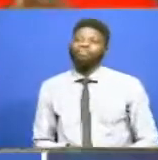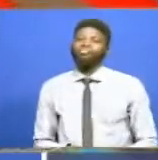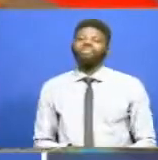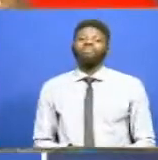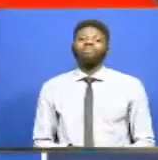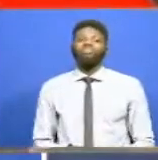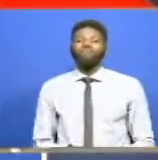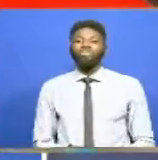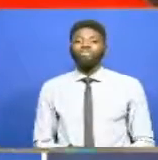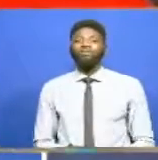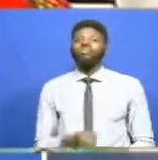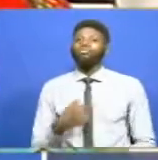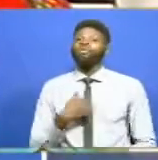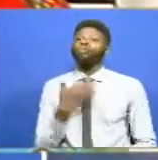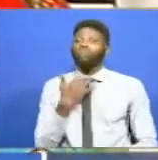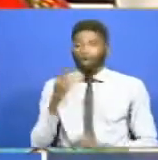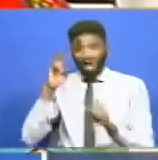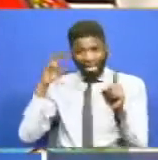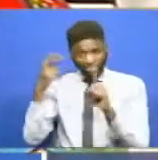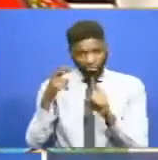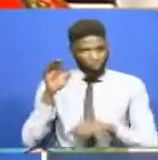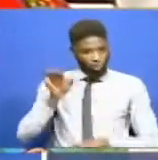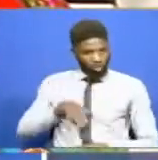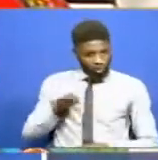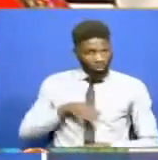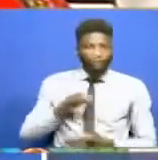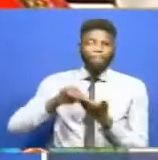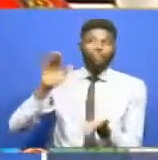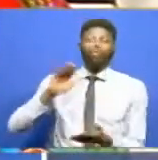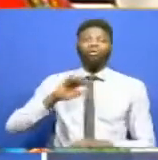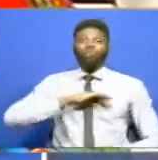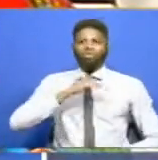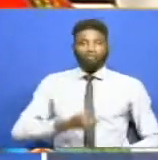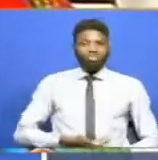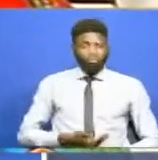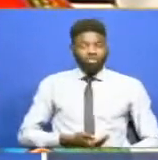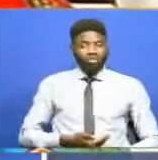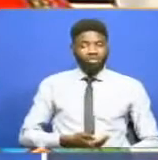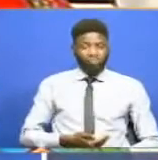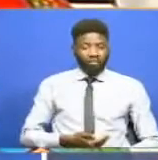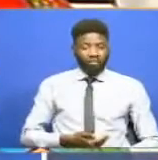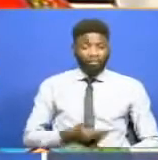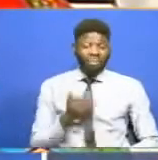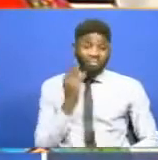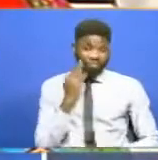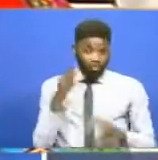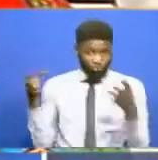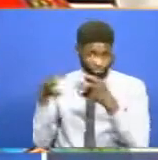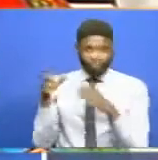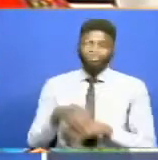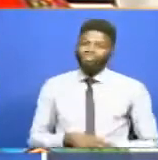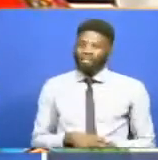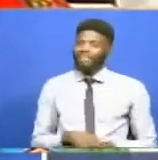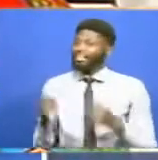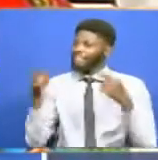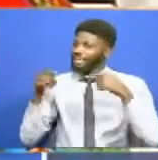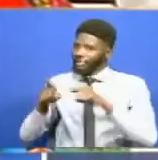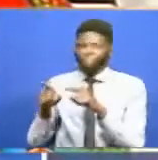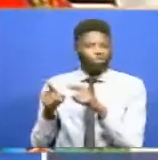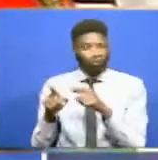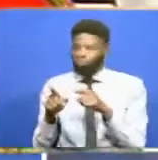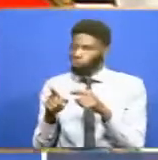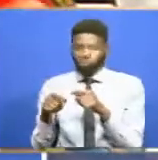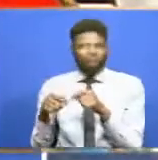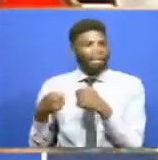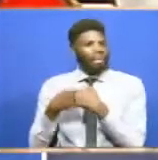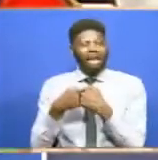Let me take the aspect of the women, more so the expectant mothers. For them, this has really been a big blow,